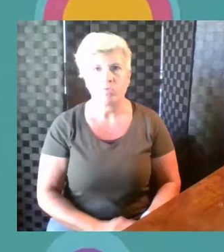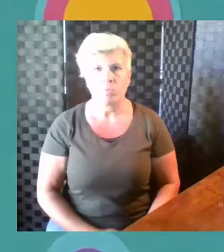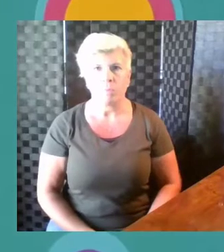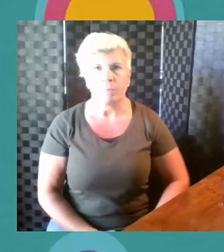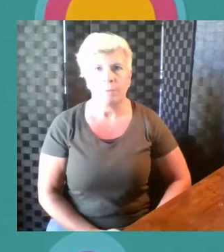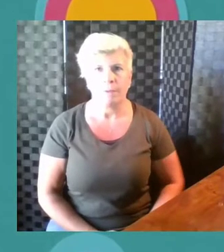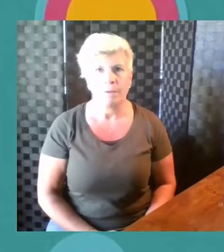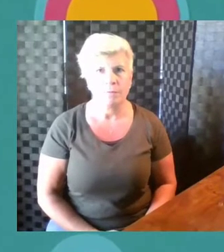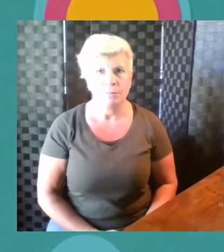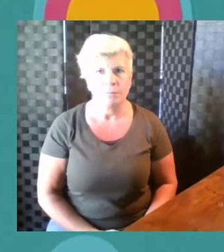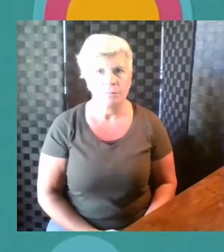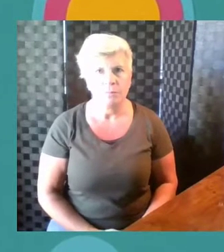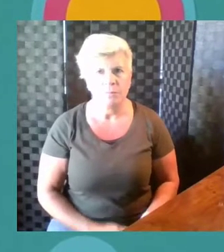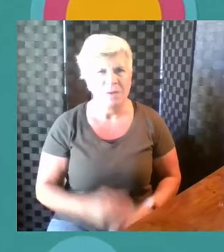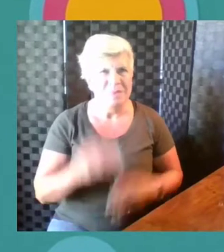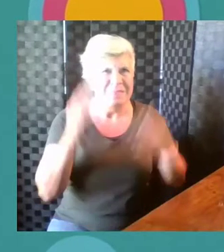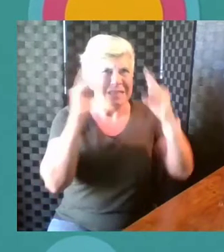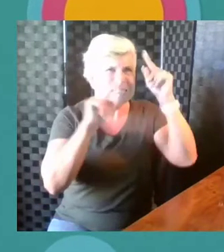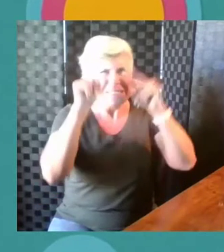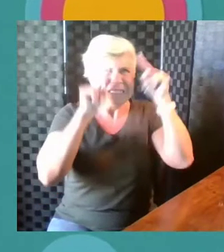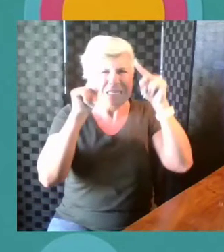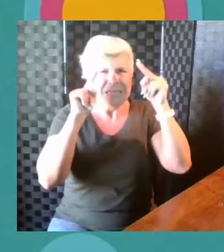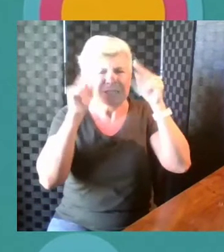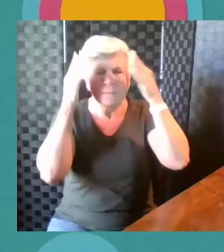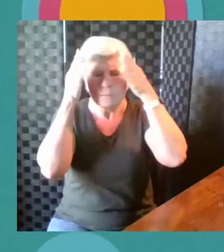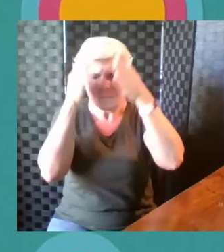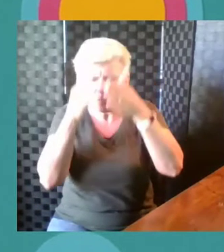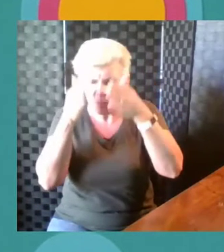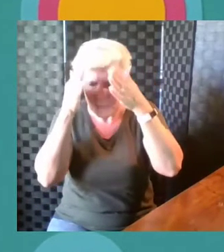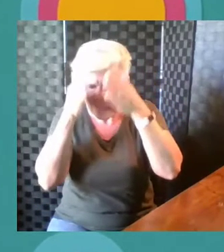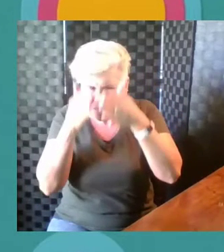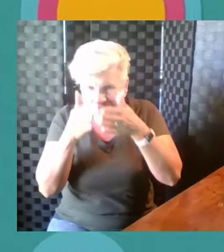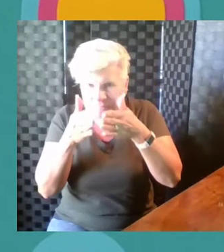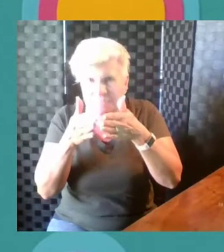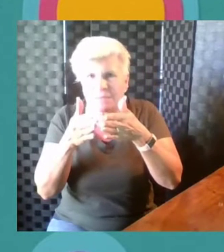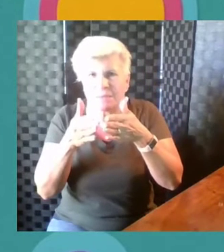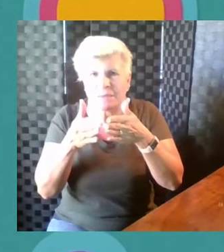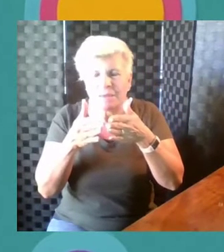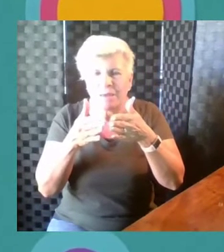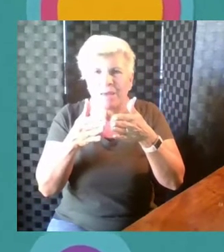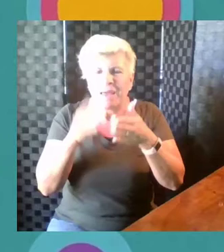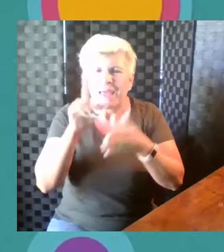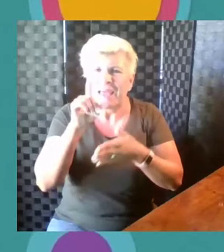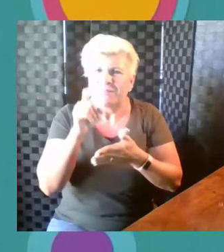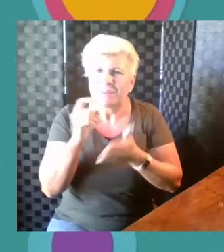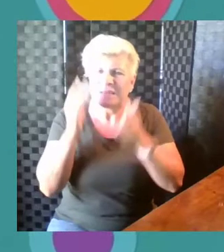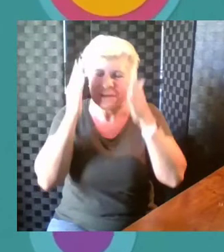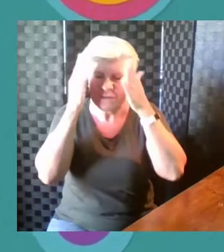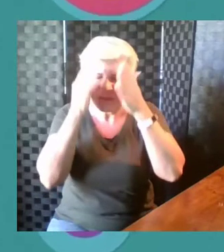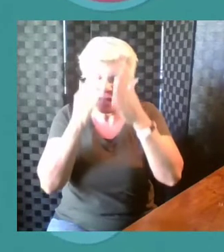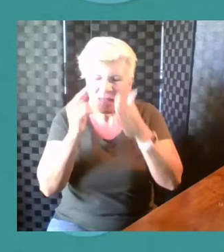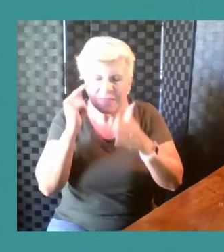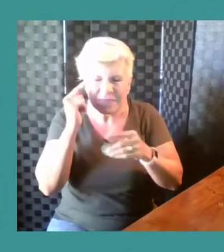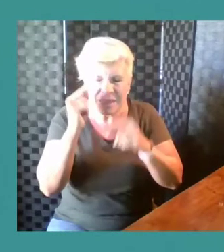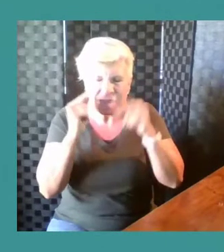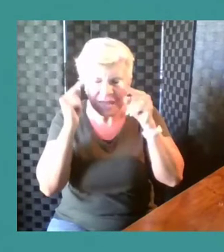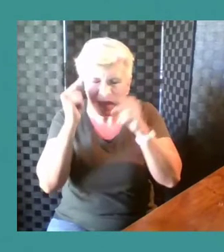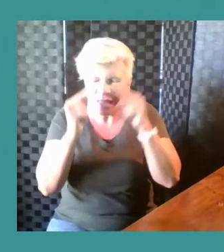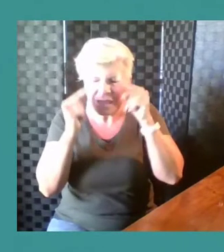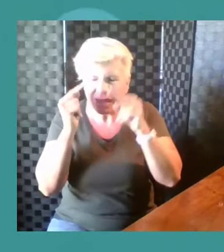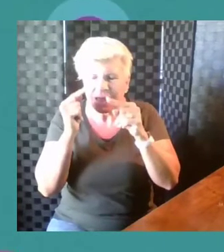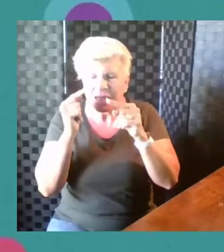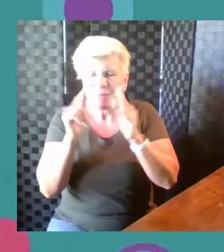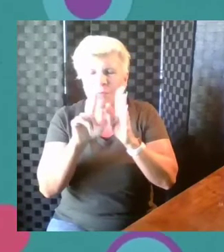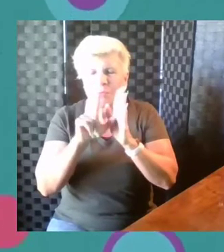From mindless to mindful. To be mindful is to let your attention rest on this moment, on just right